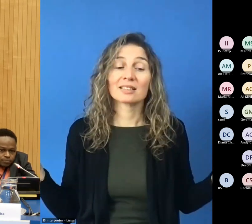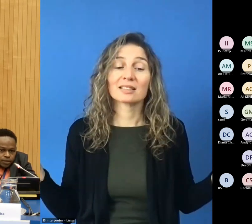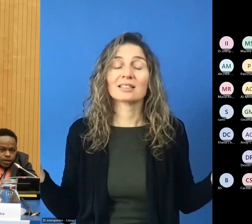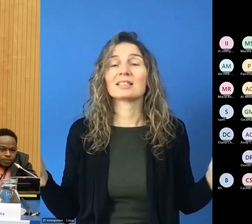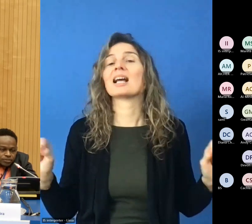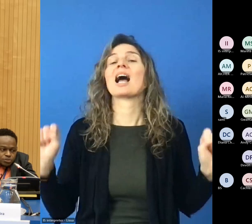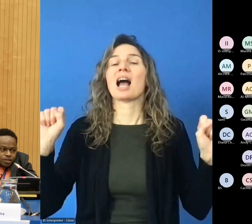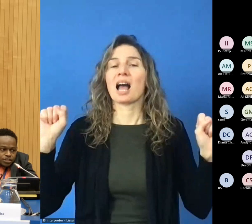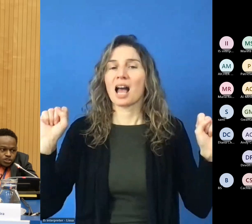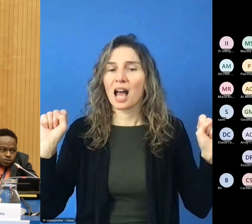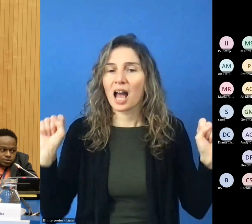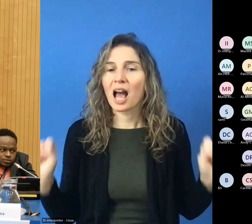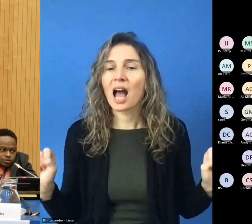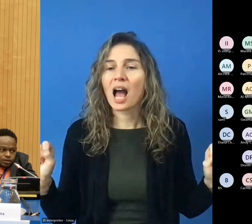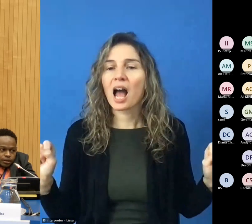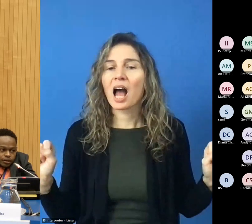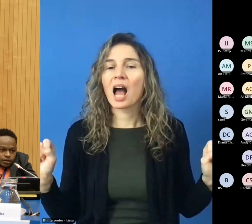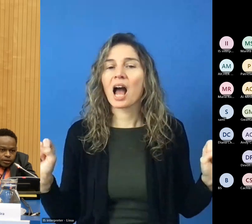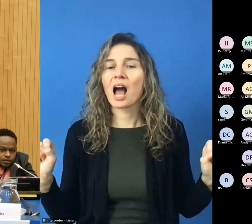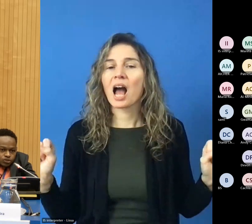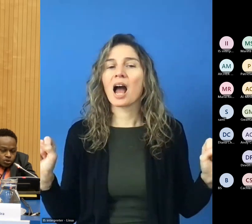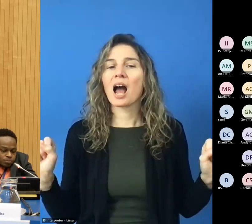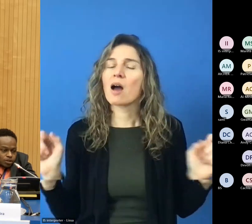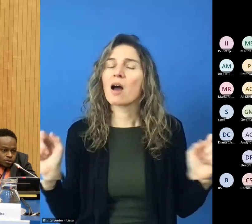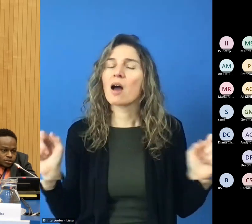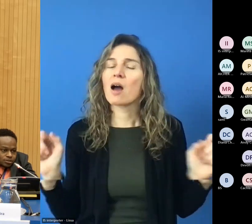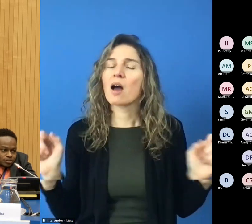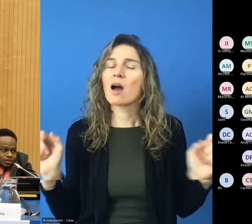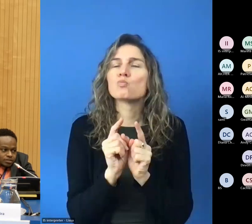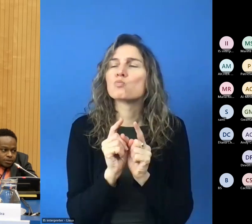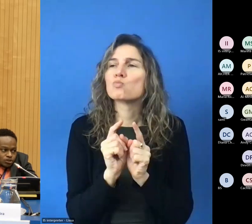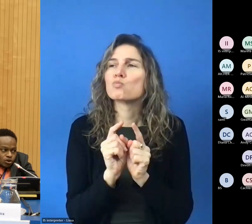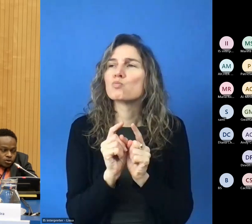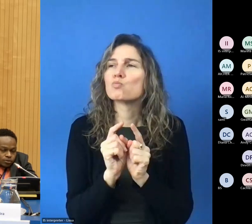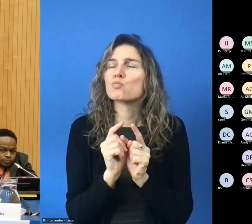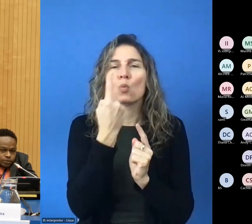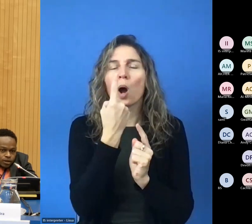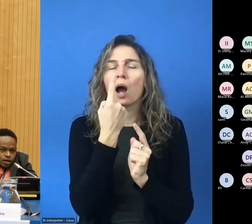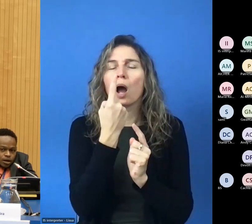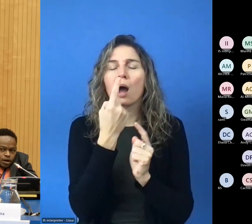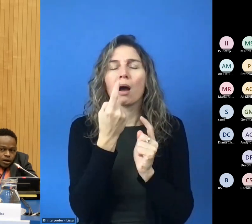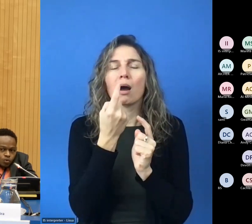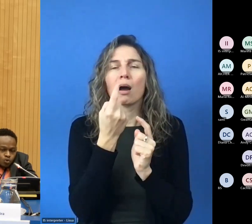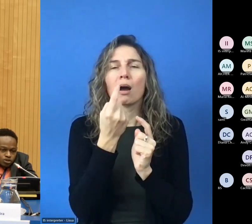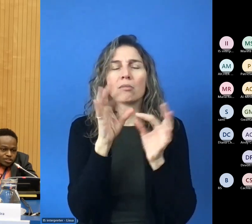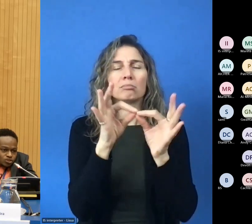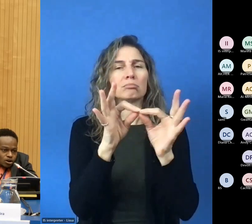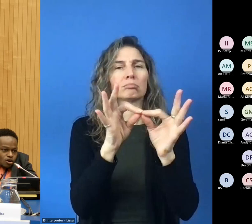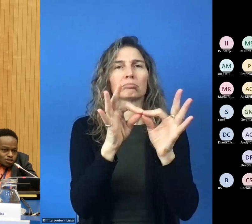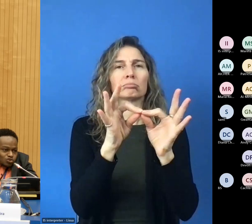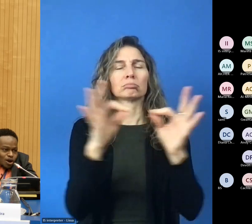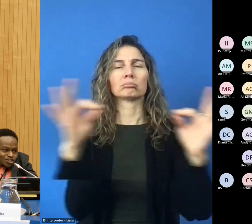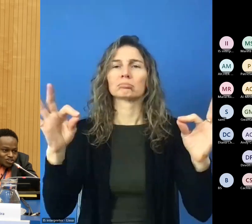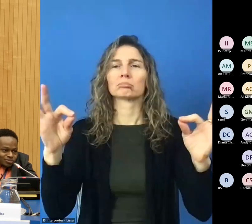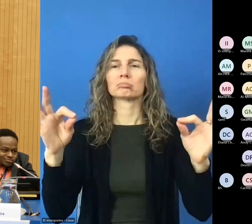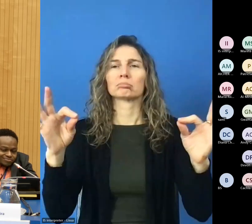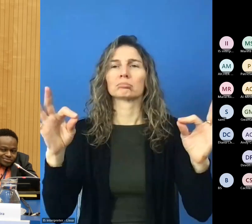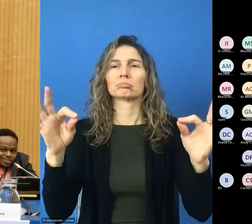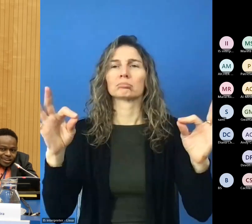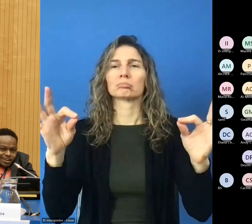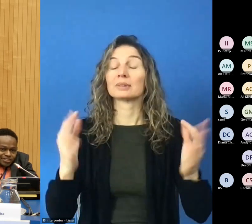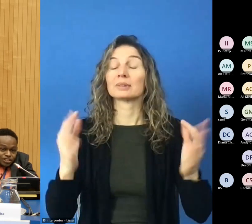shot. And this parting shot should not be long, just a statement on what is your call to